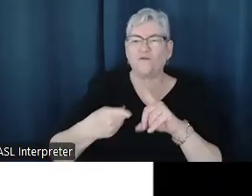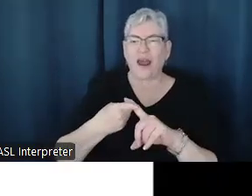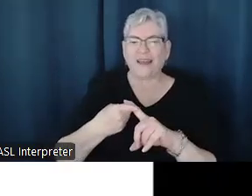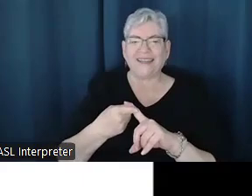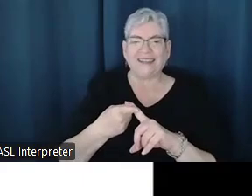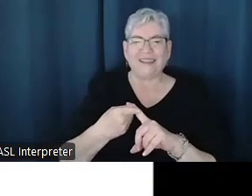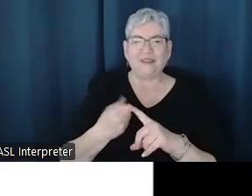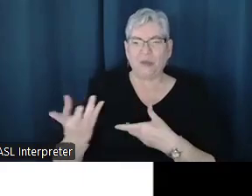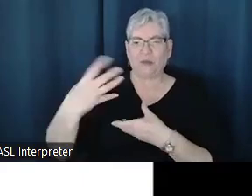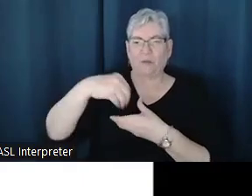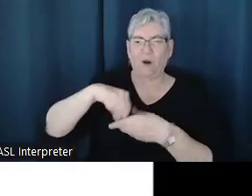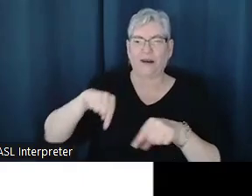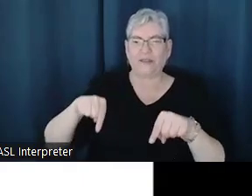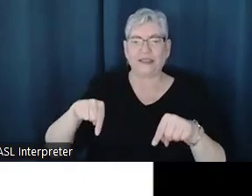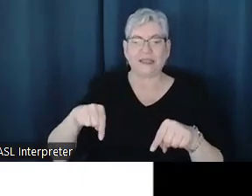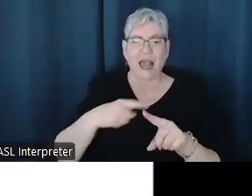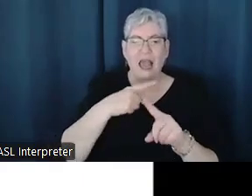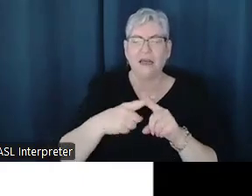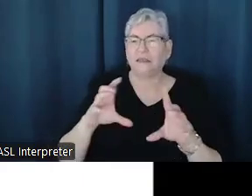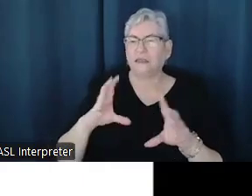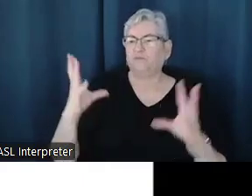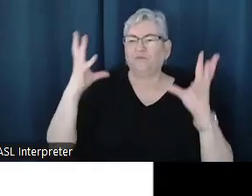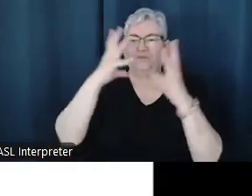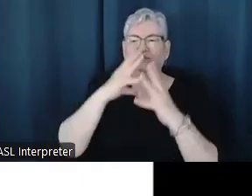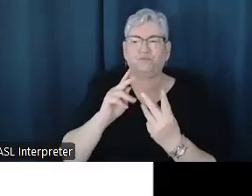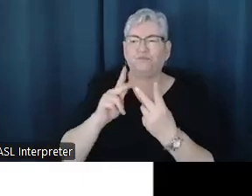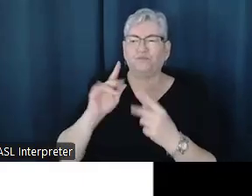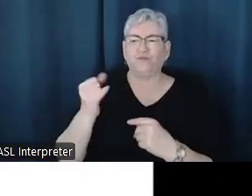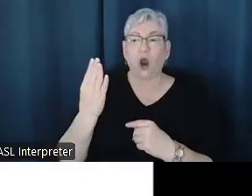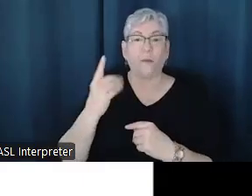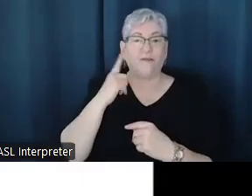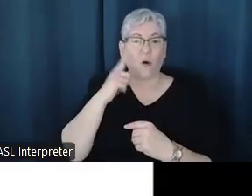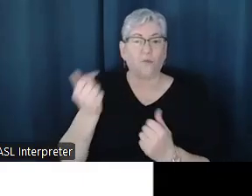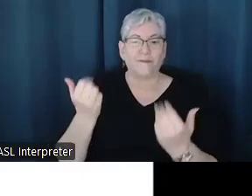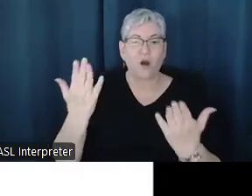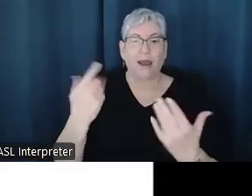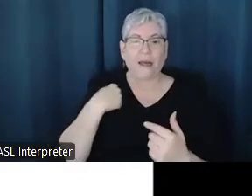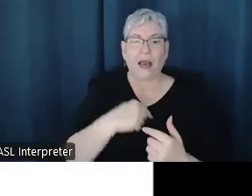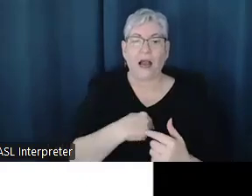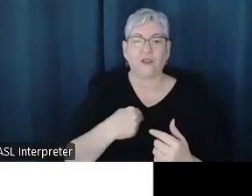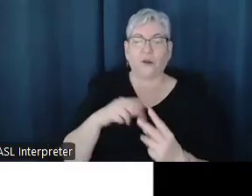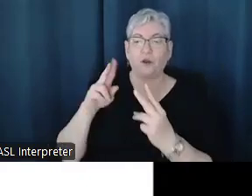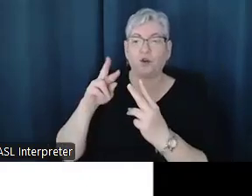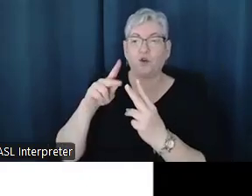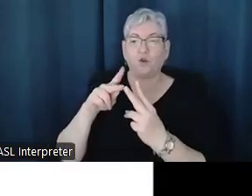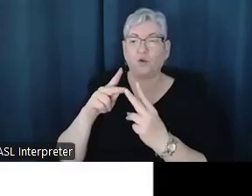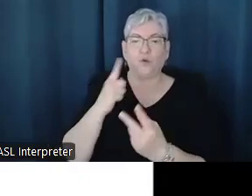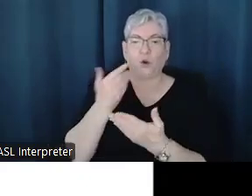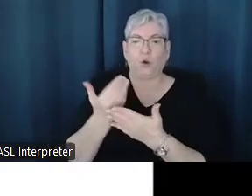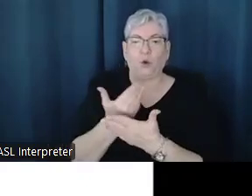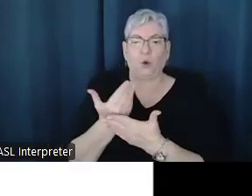part of this and who has done a beautiful job at providing us with two brand new youth